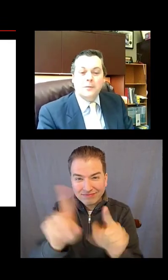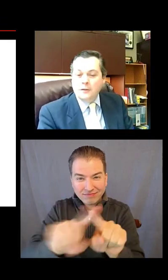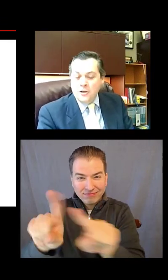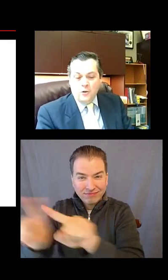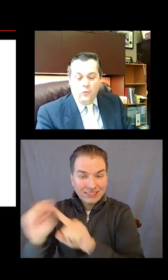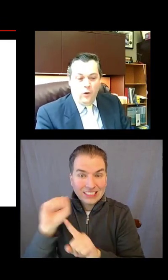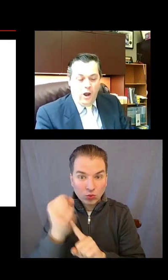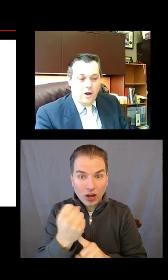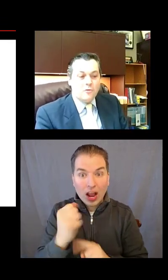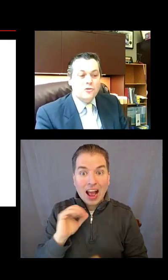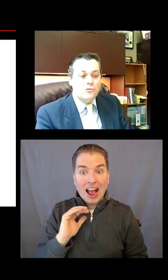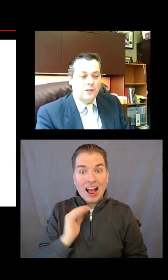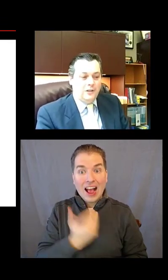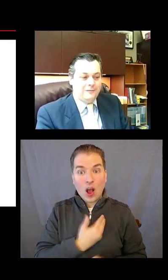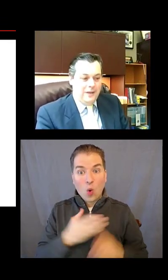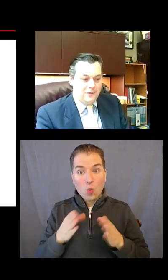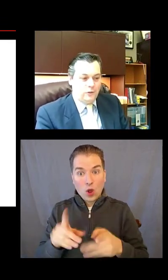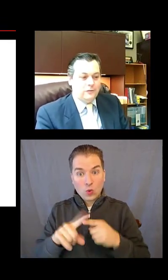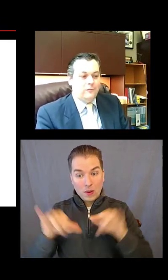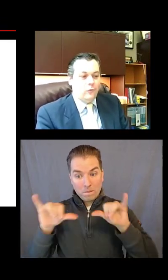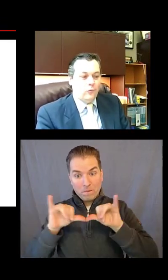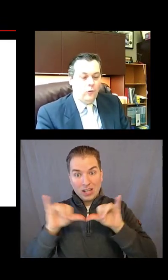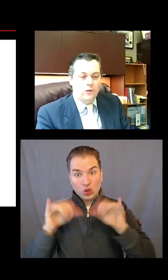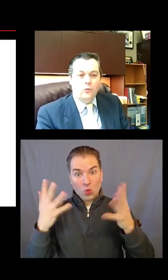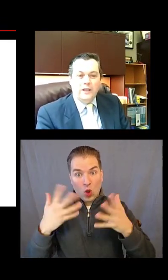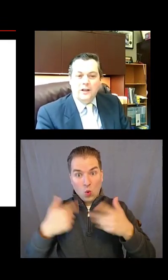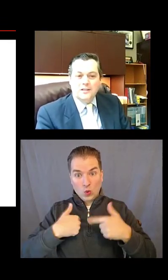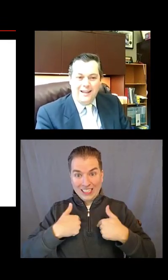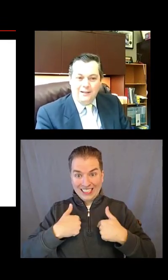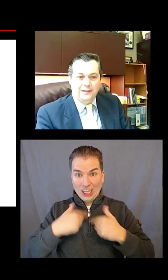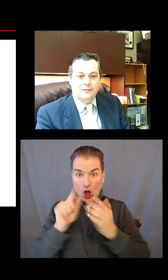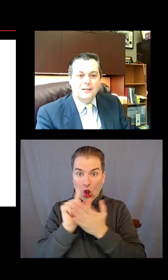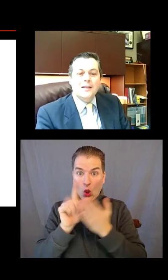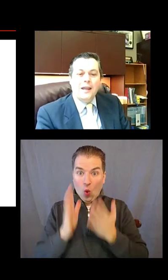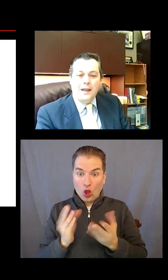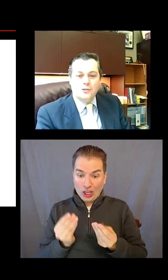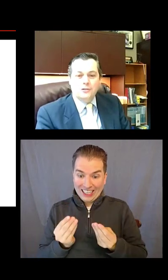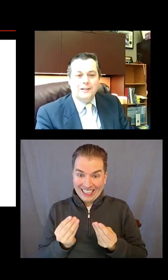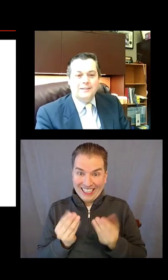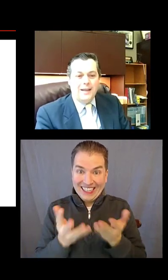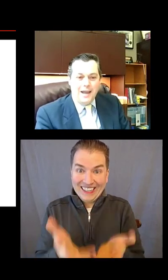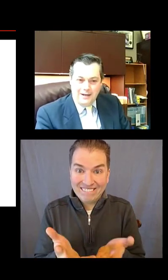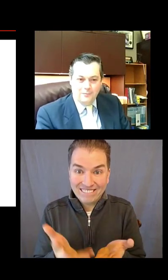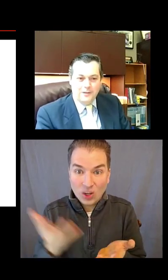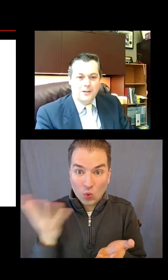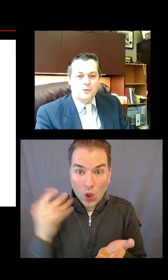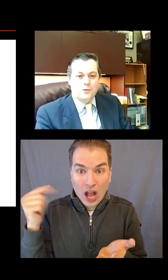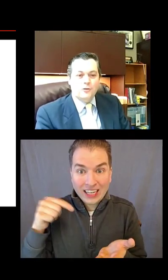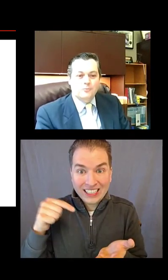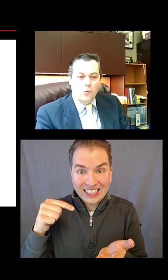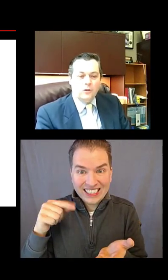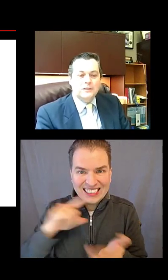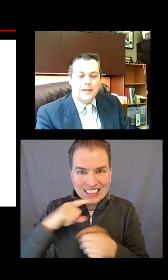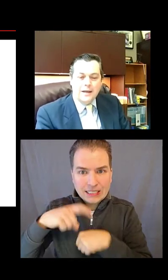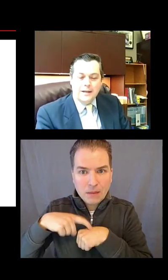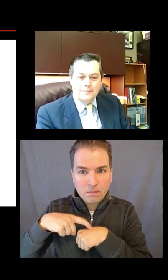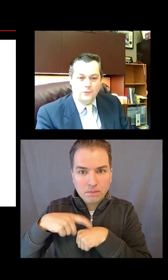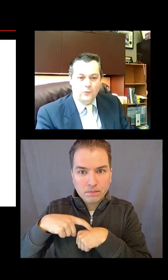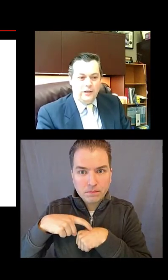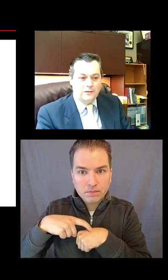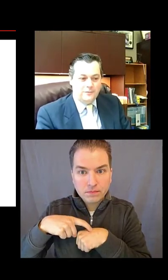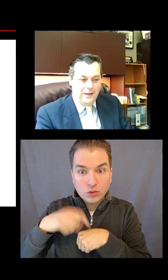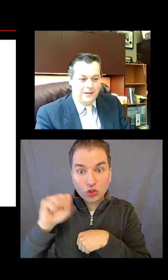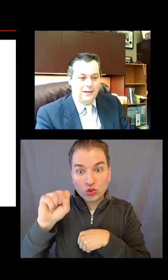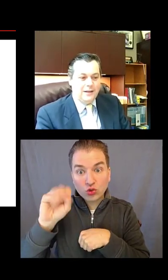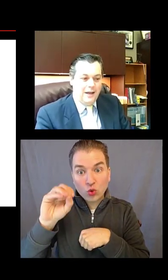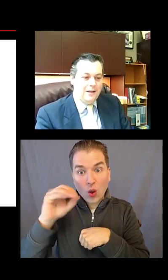got to remember, our unit of measure for what we are selling is actually time. So the more time that